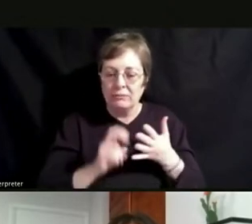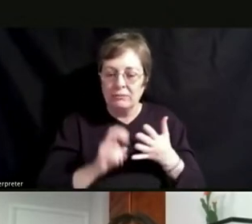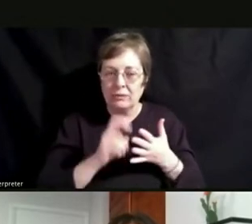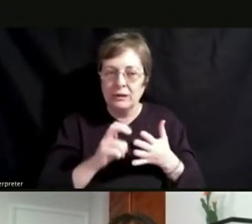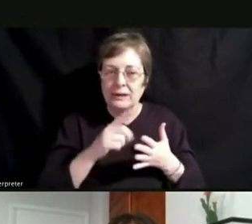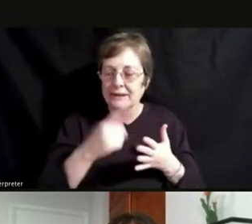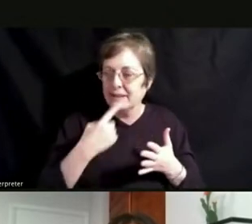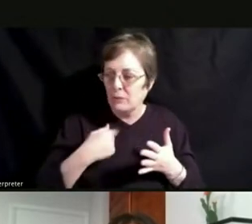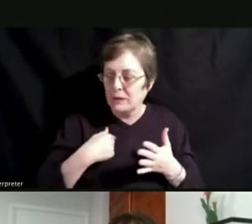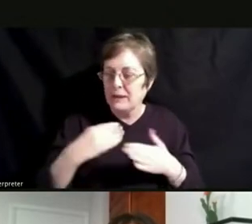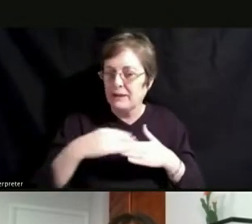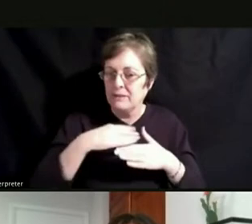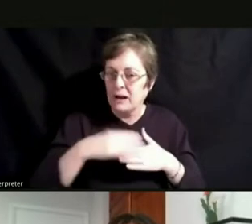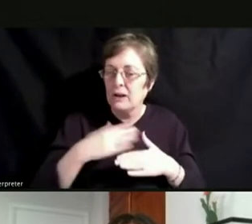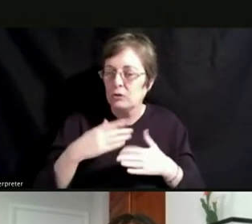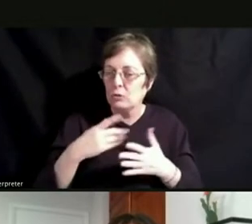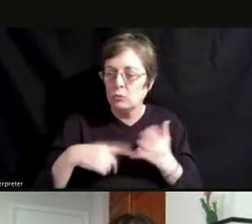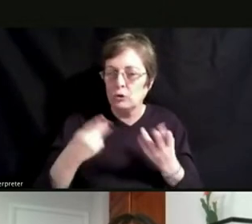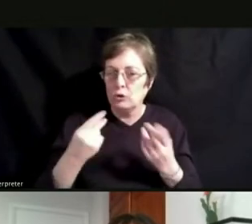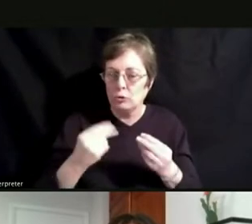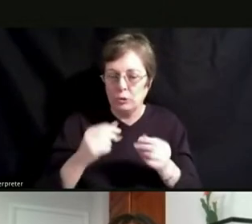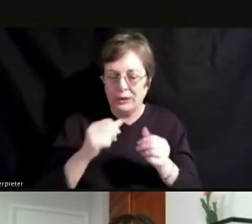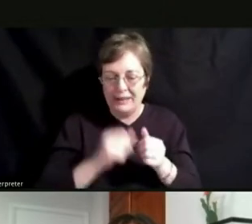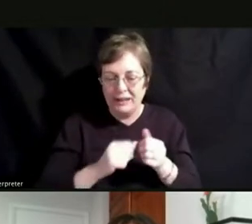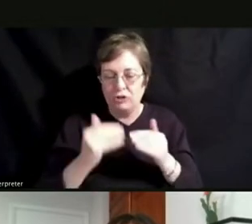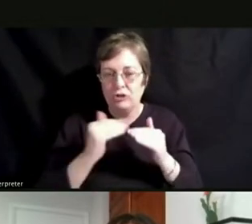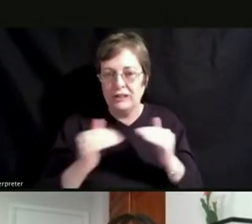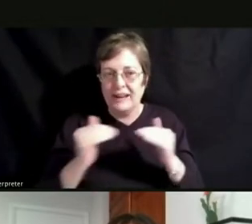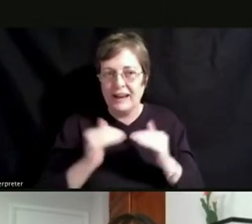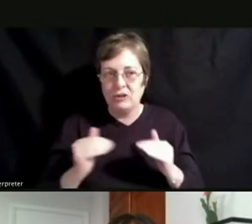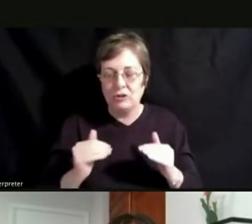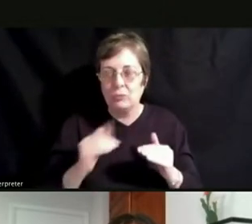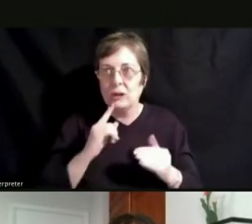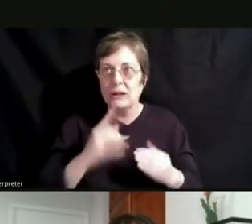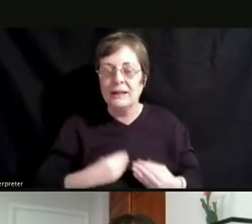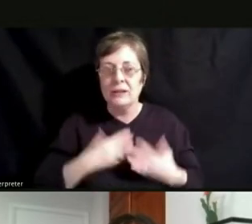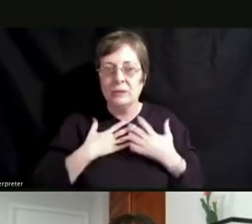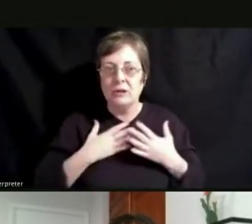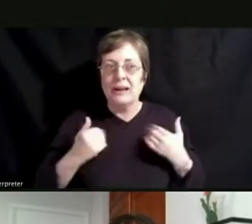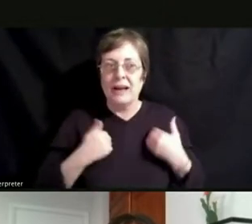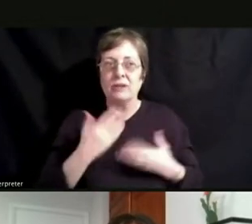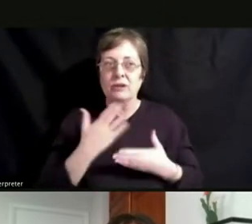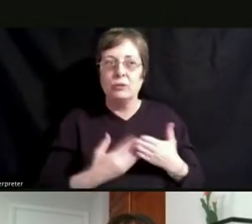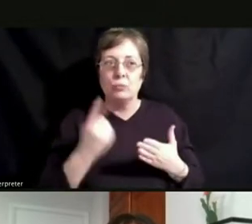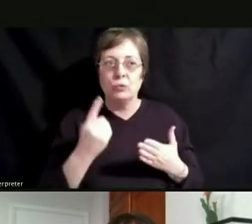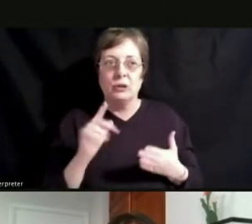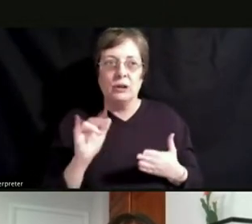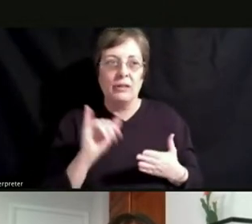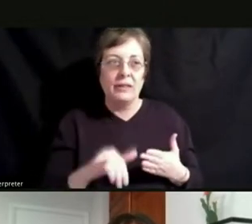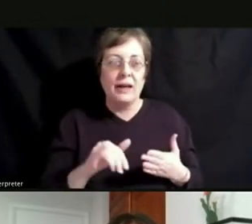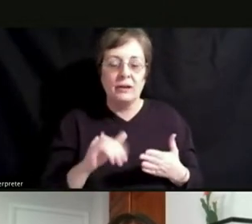stage. So it's been really, really inspiring to have somebody like that throughout kind of my entire process.